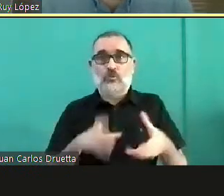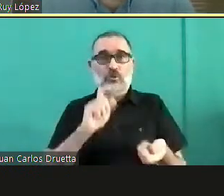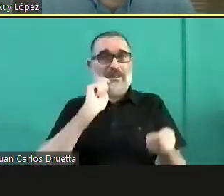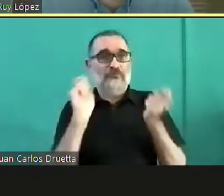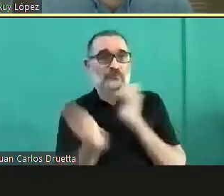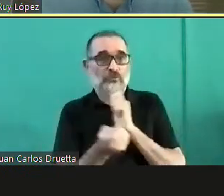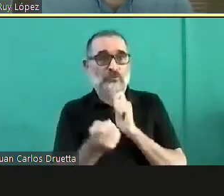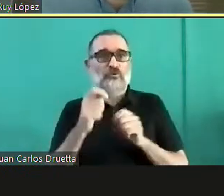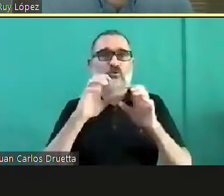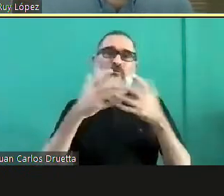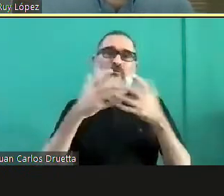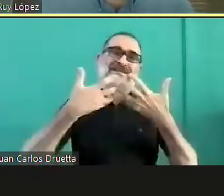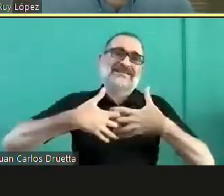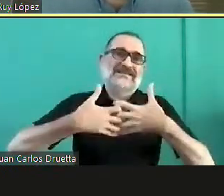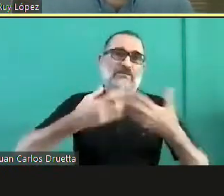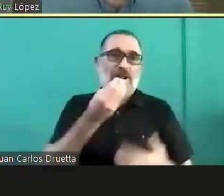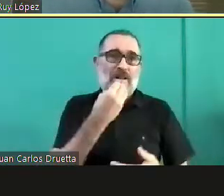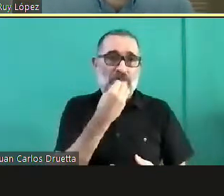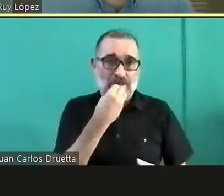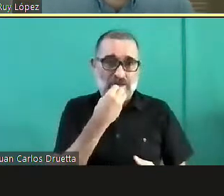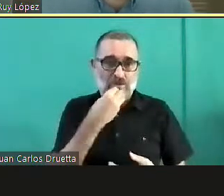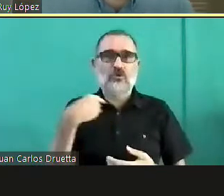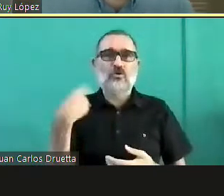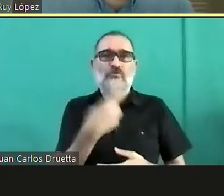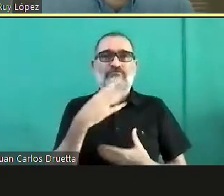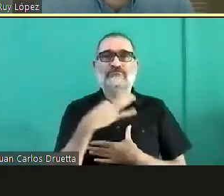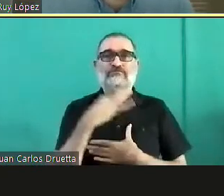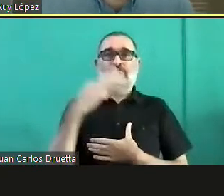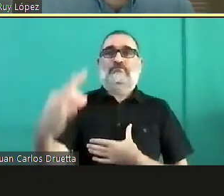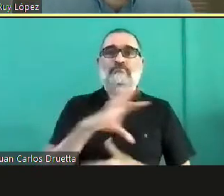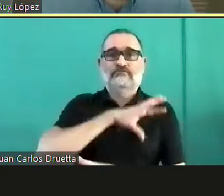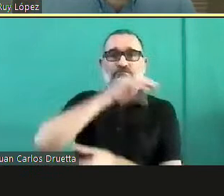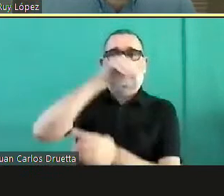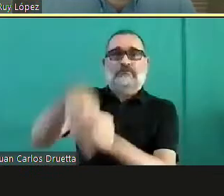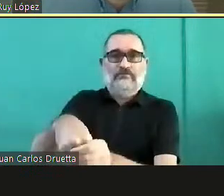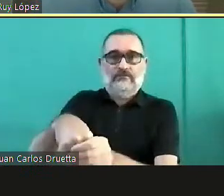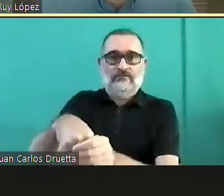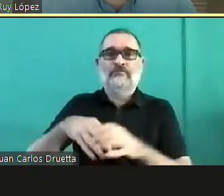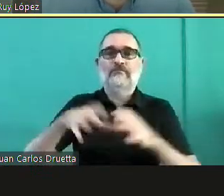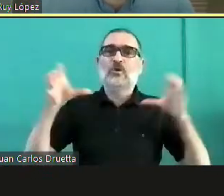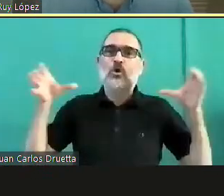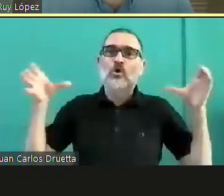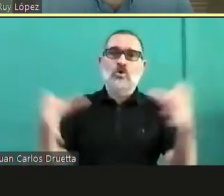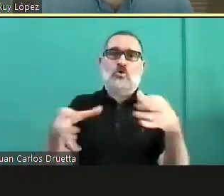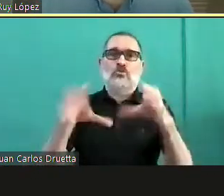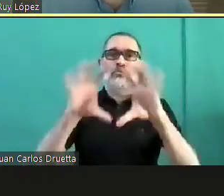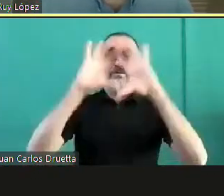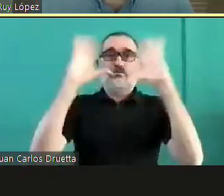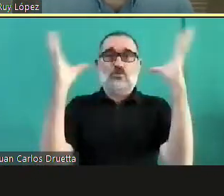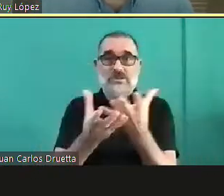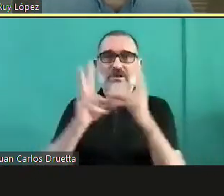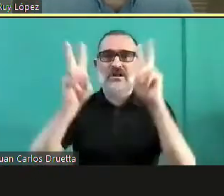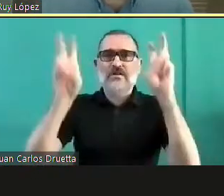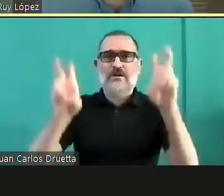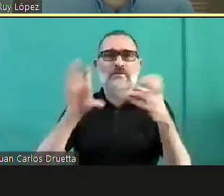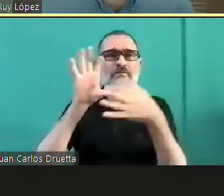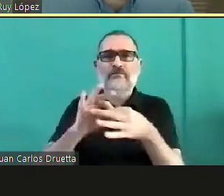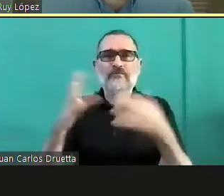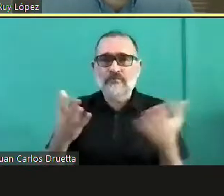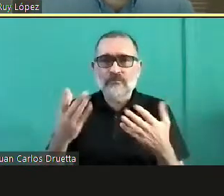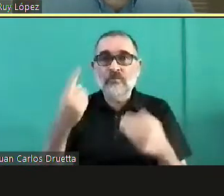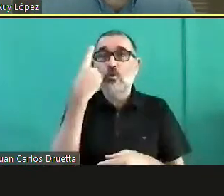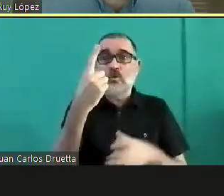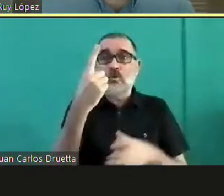actions and create synergies that can allow us to change the food system, and